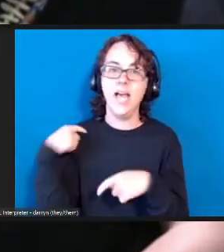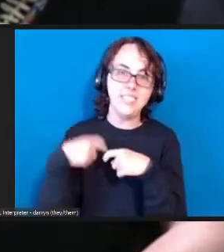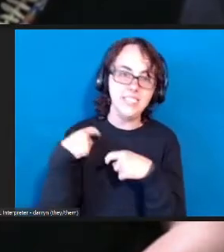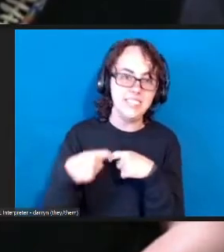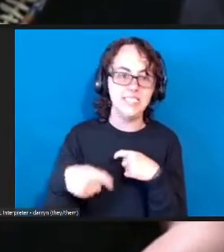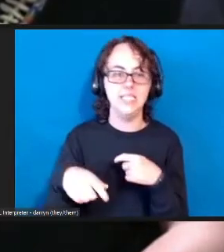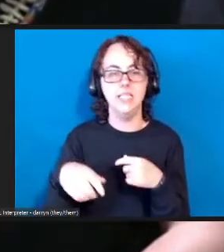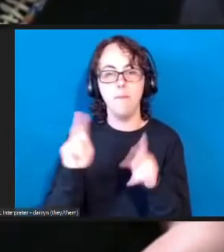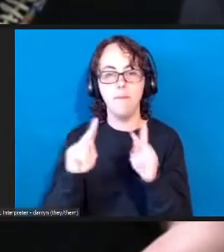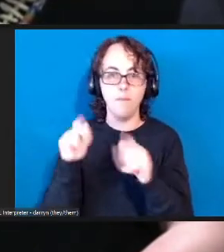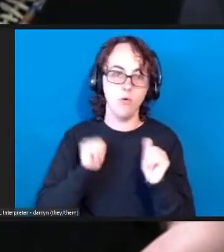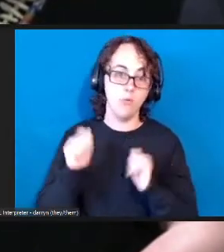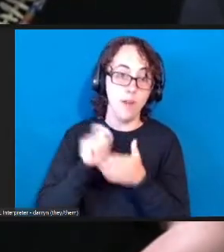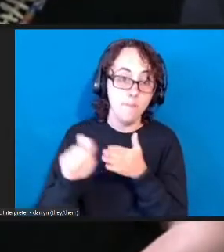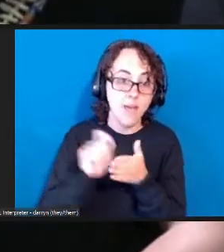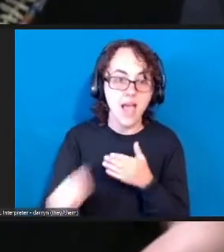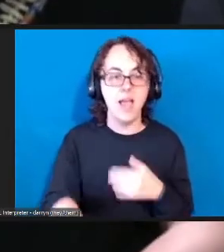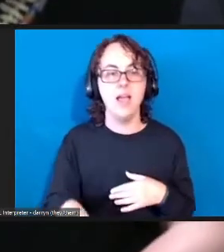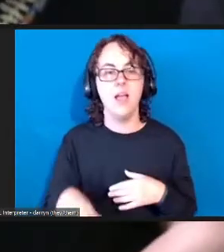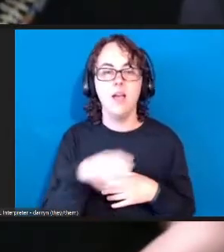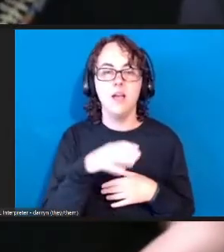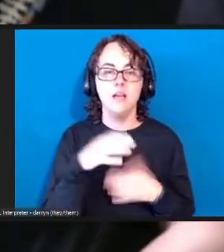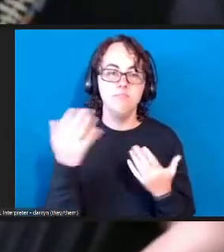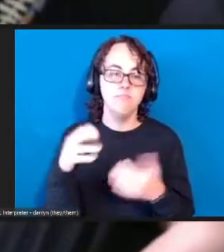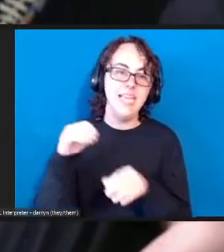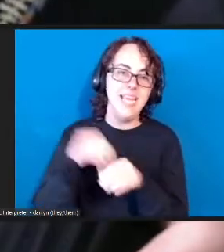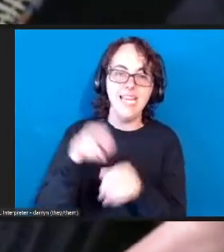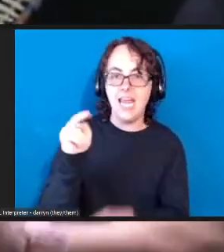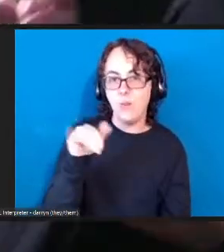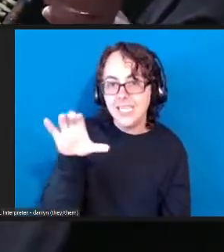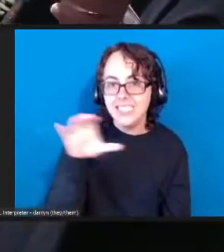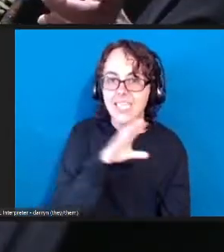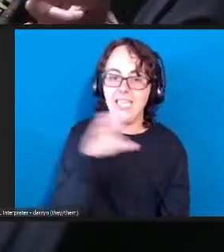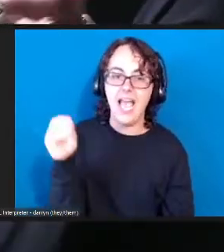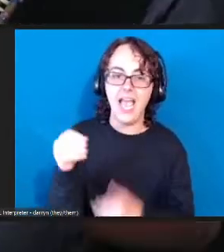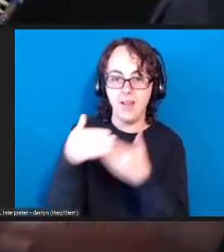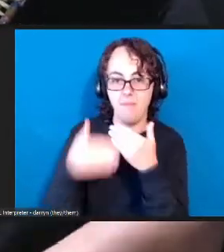York City and beyond. Word for word.